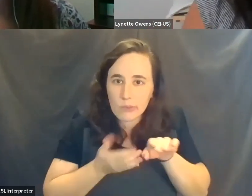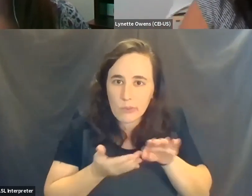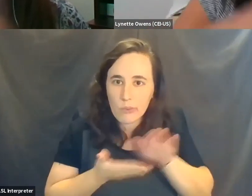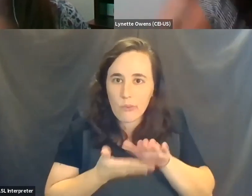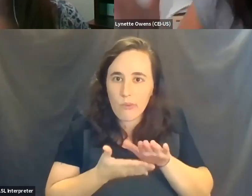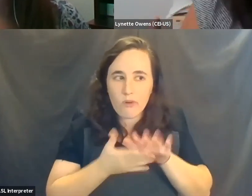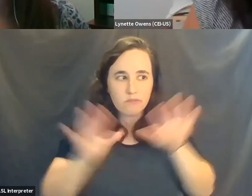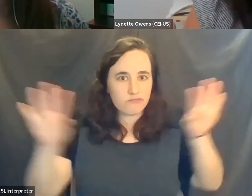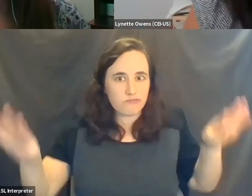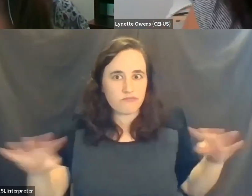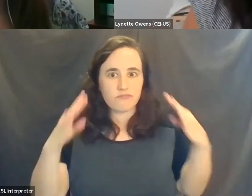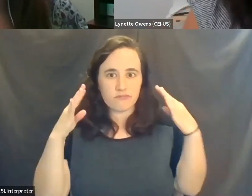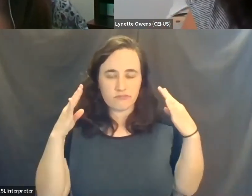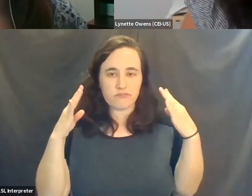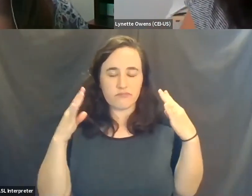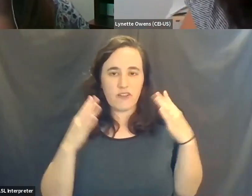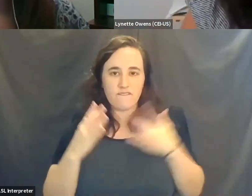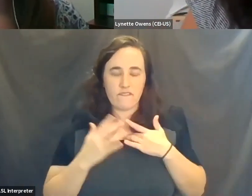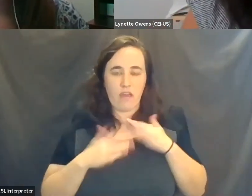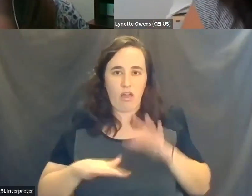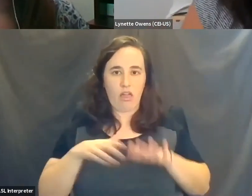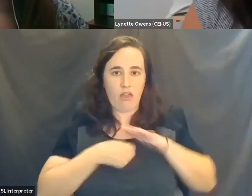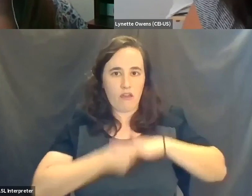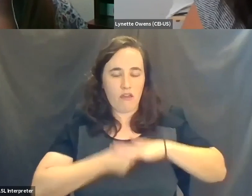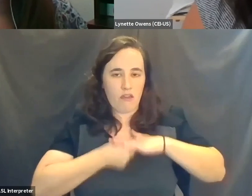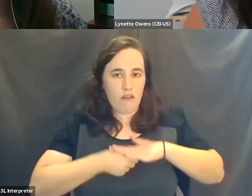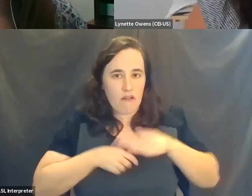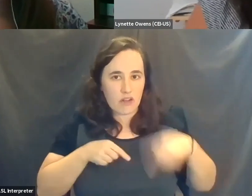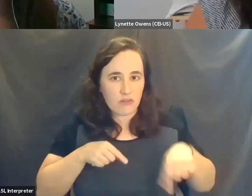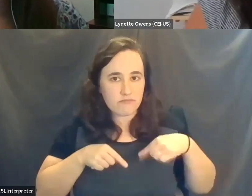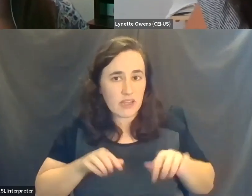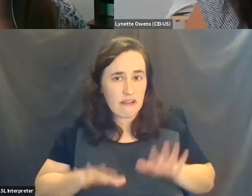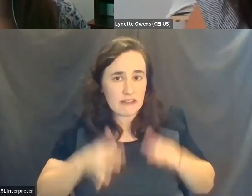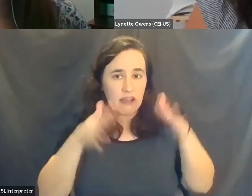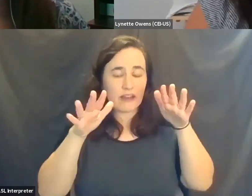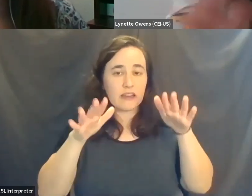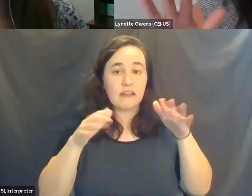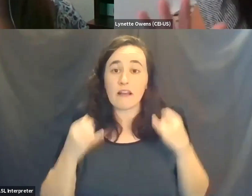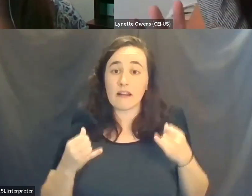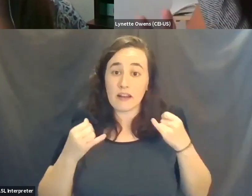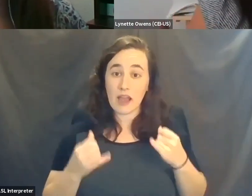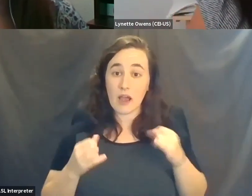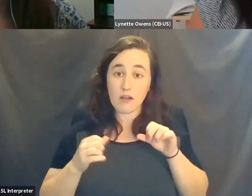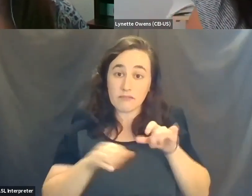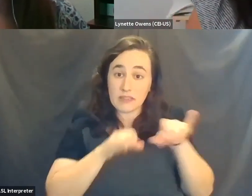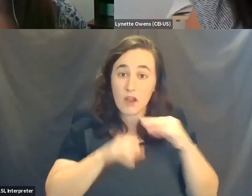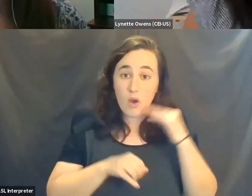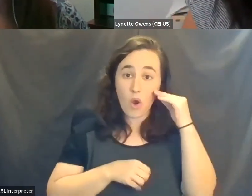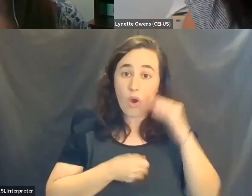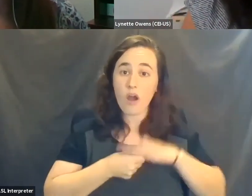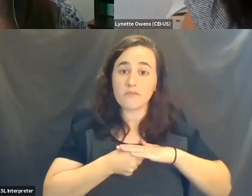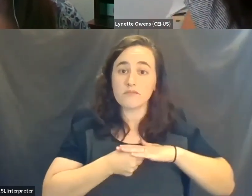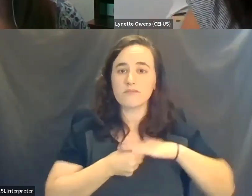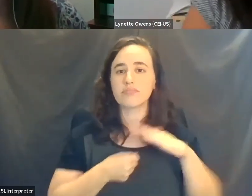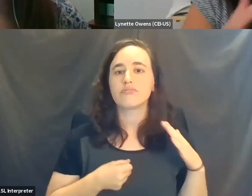others when maybe that caused them anxiety to do that, we're completely fine with this